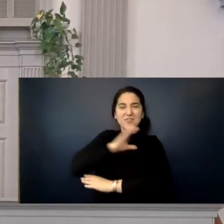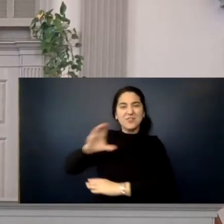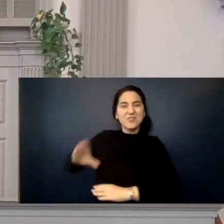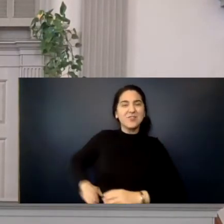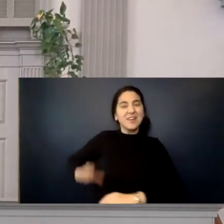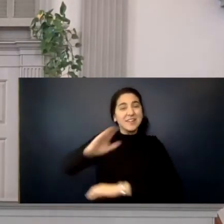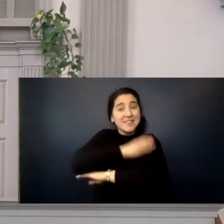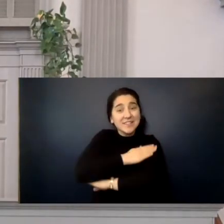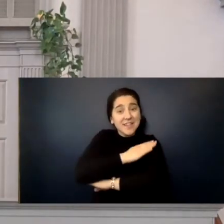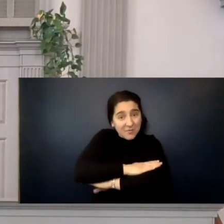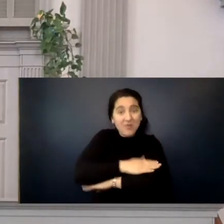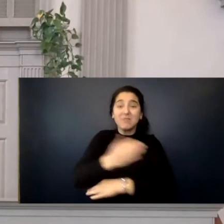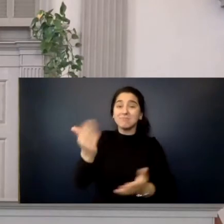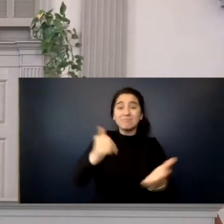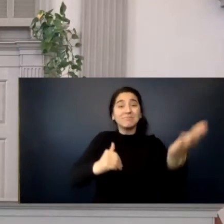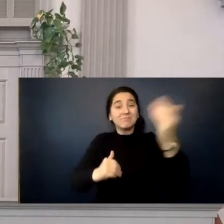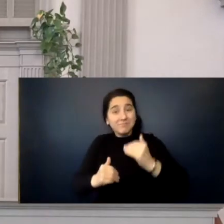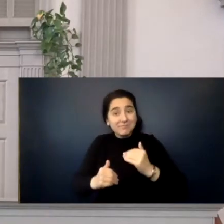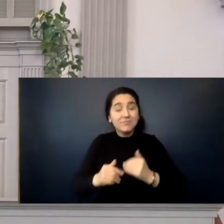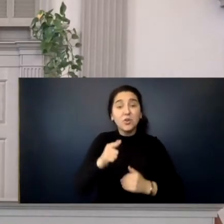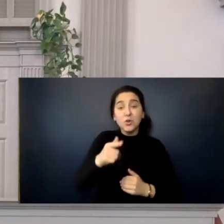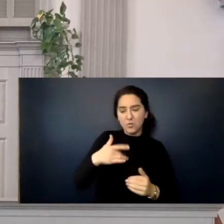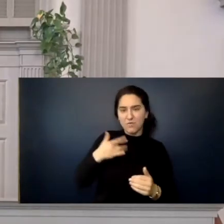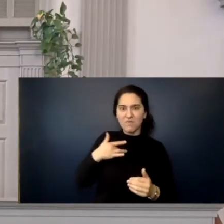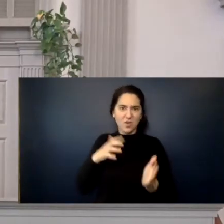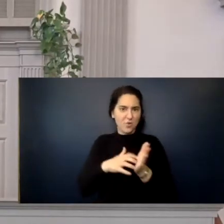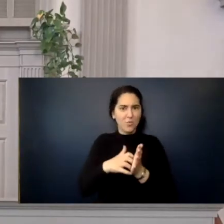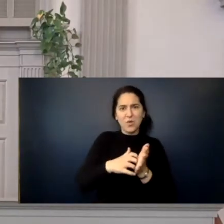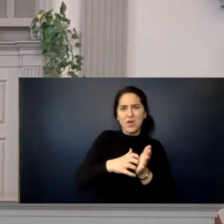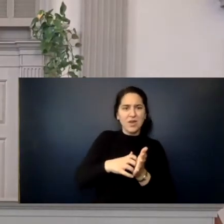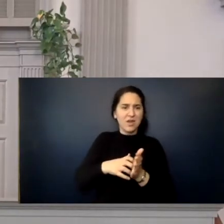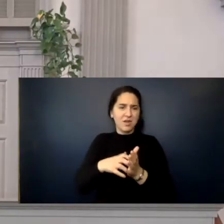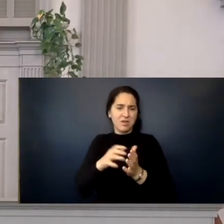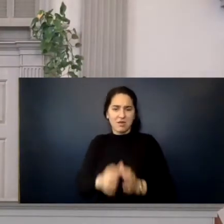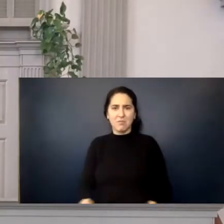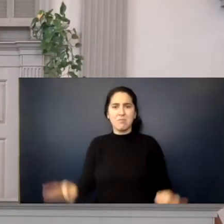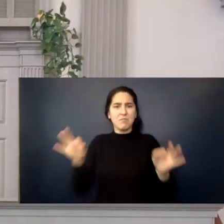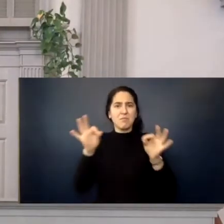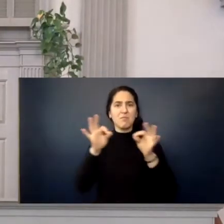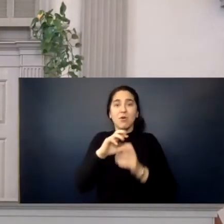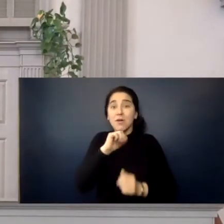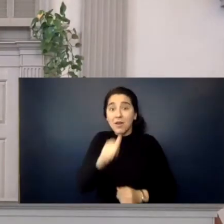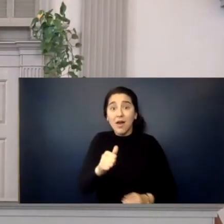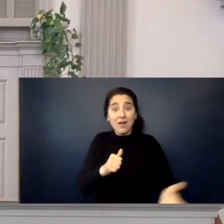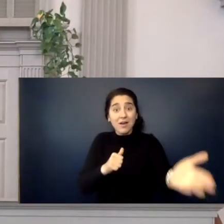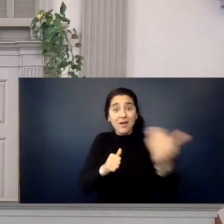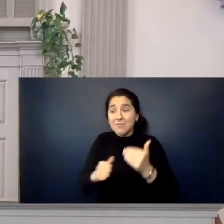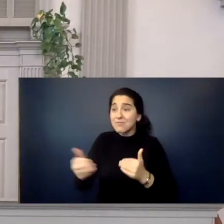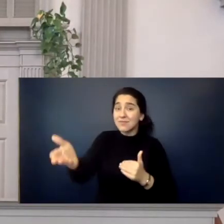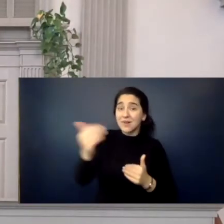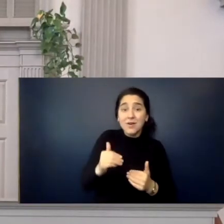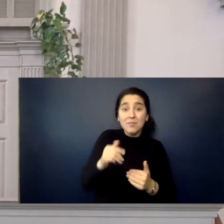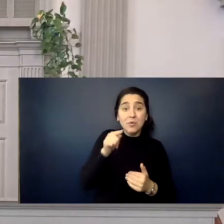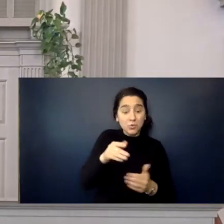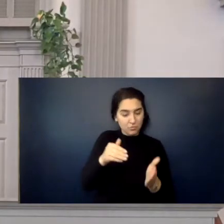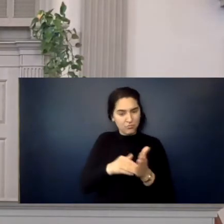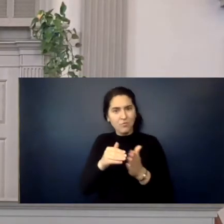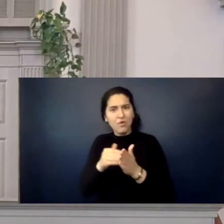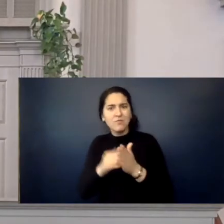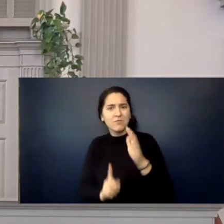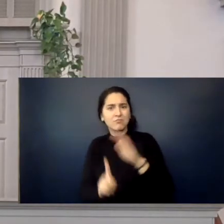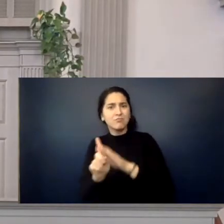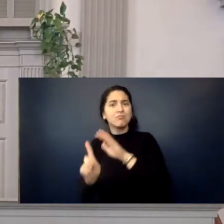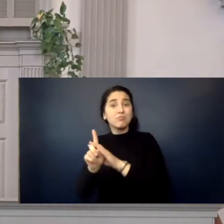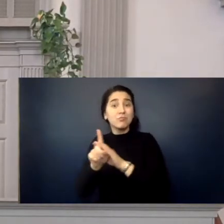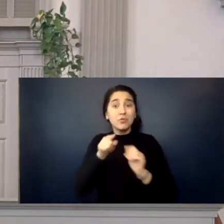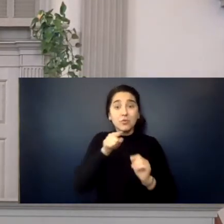Christ's table. So come, you who feel weak and unworthy, you who come often